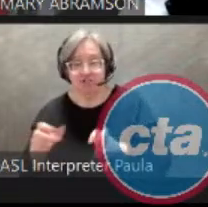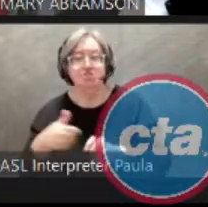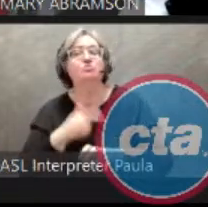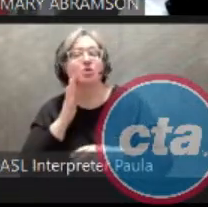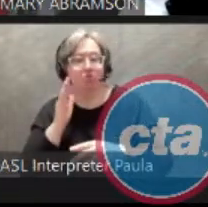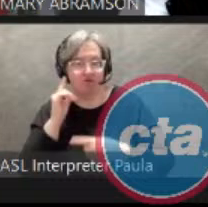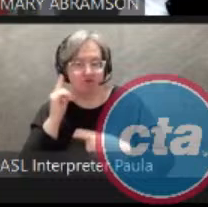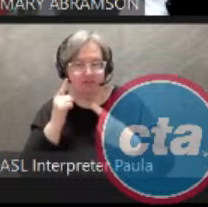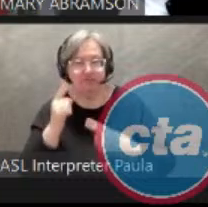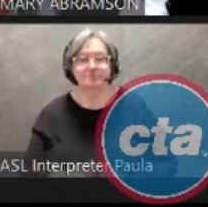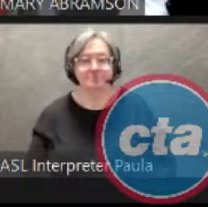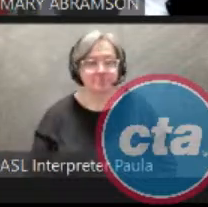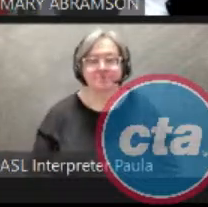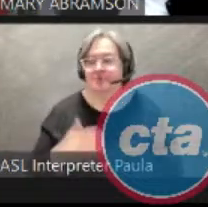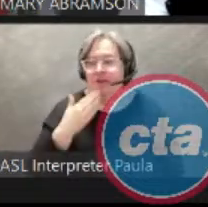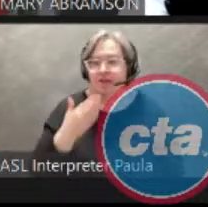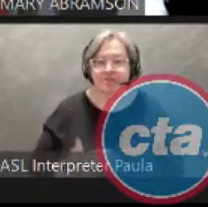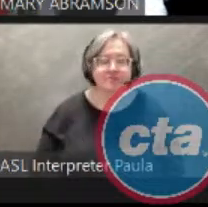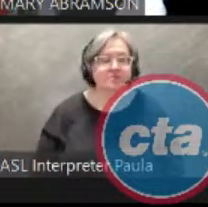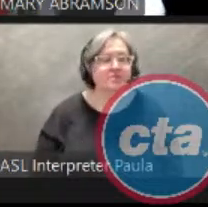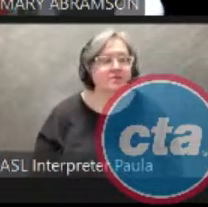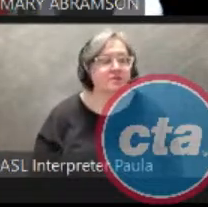thanks.